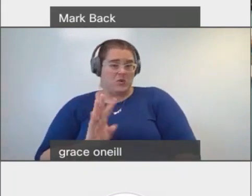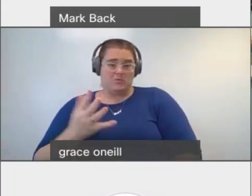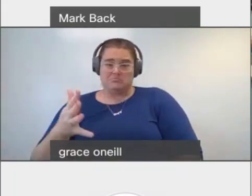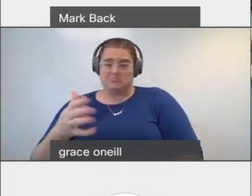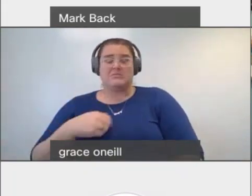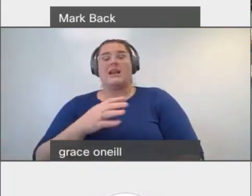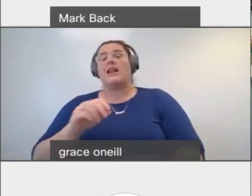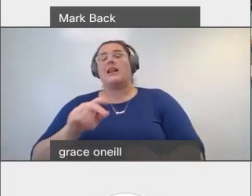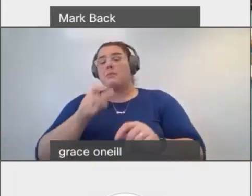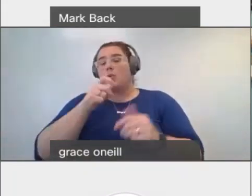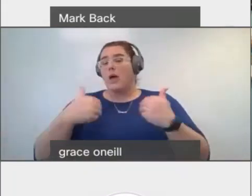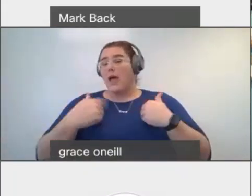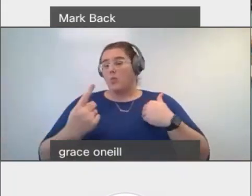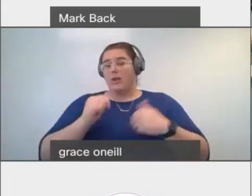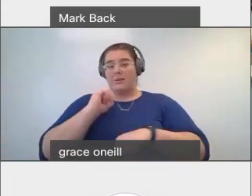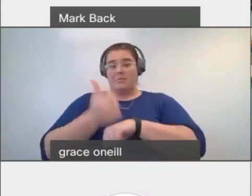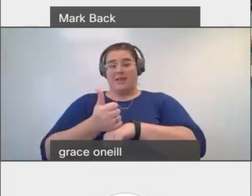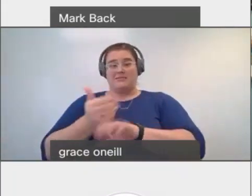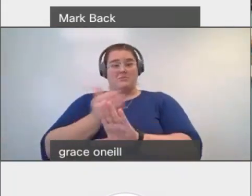place pre-pandemic.